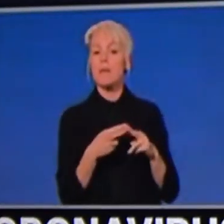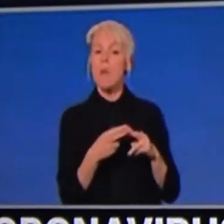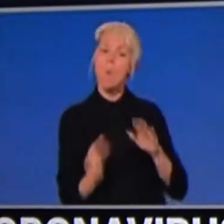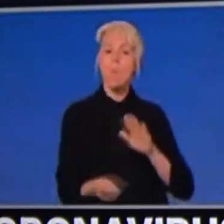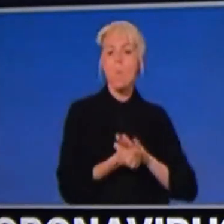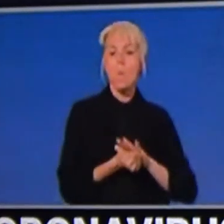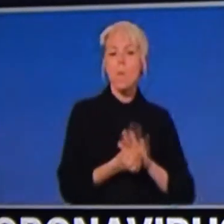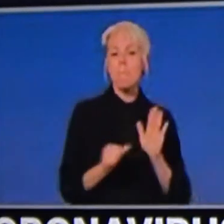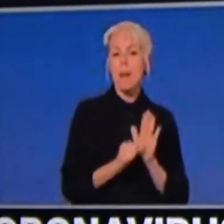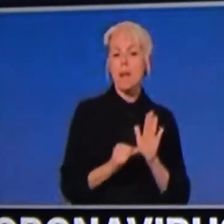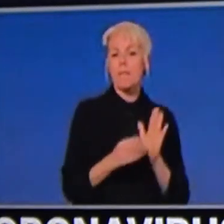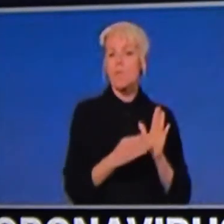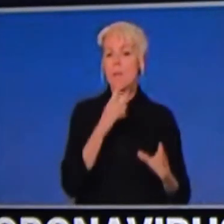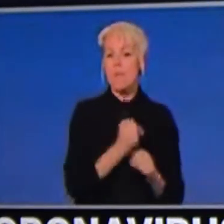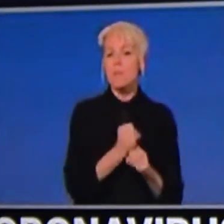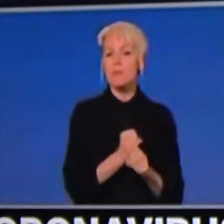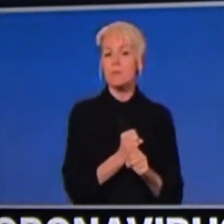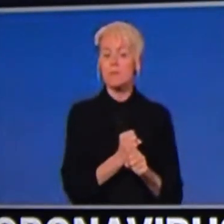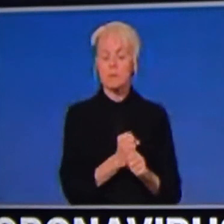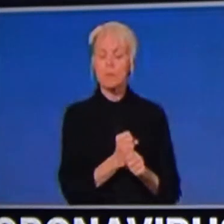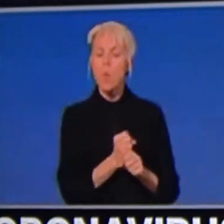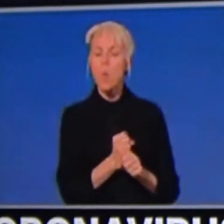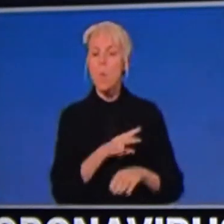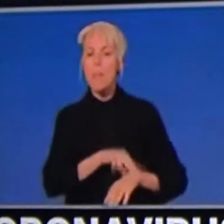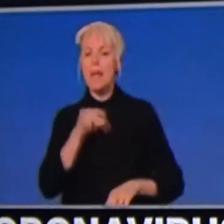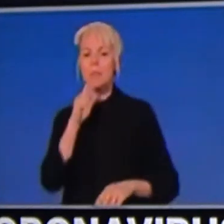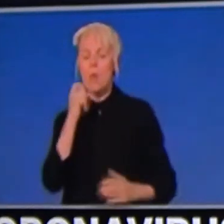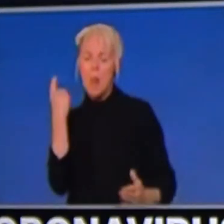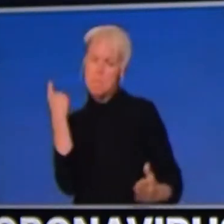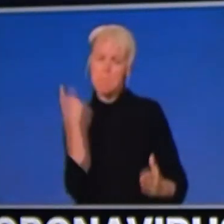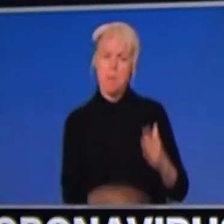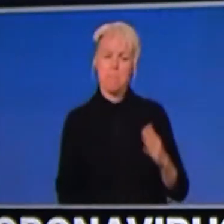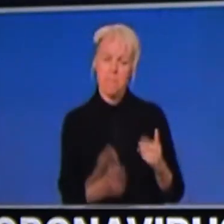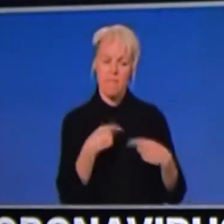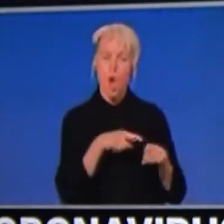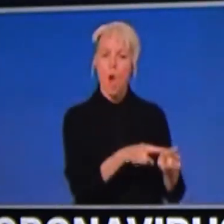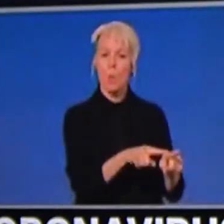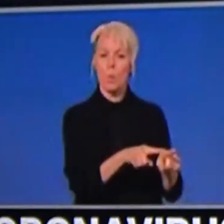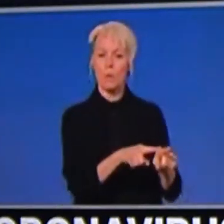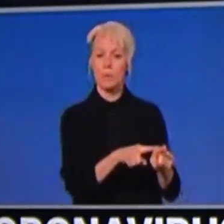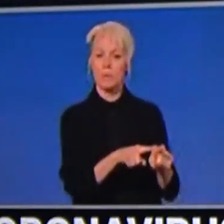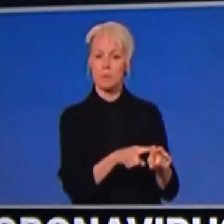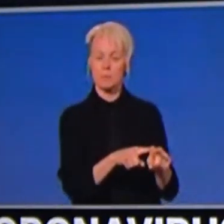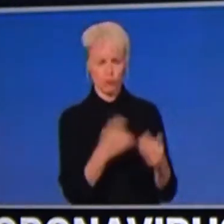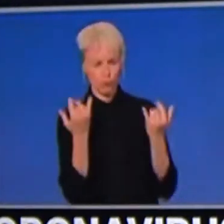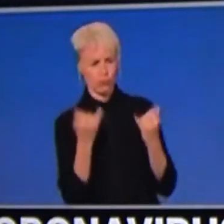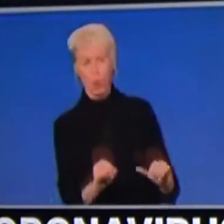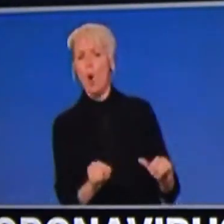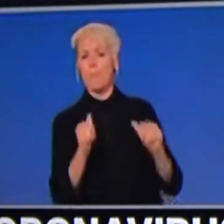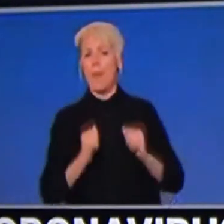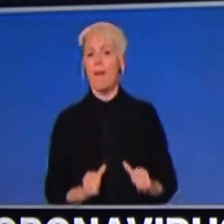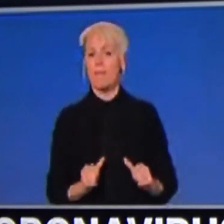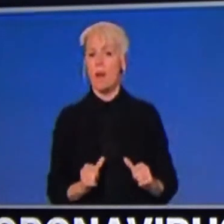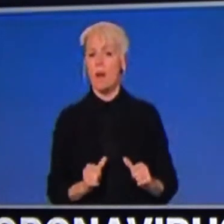to the police and the ATO to ensure that can be followed up. It's not on. It is really appalling behaviour.